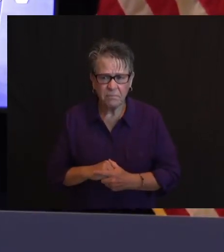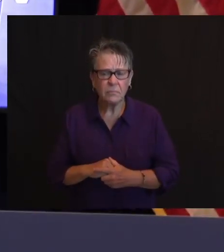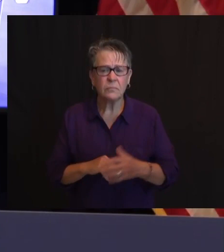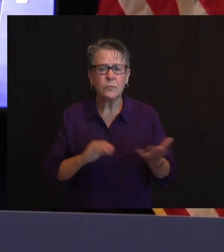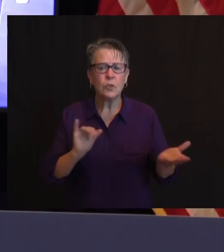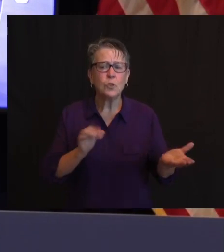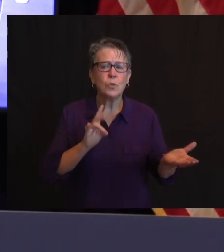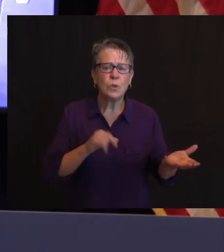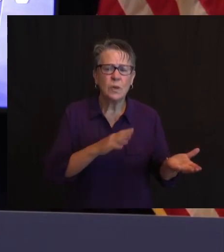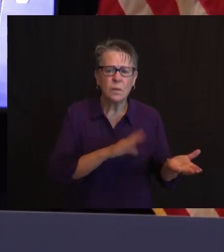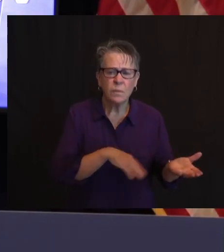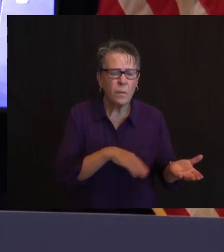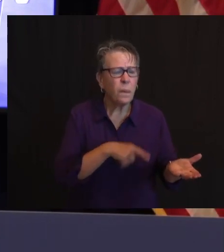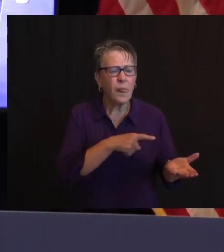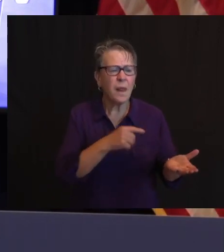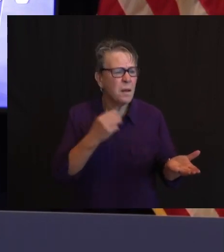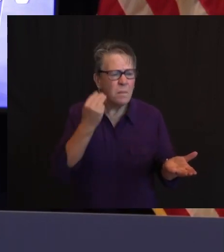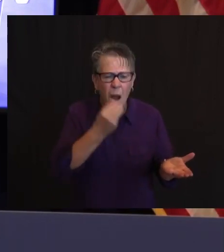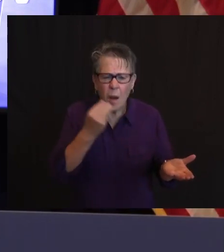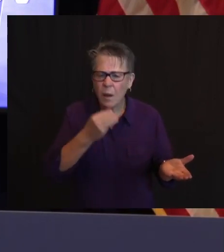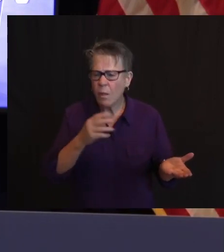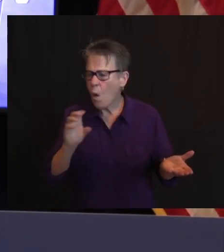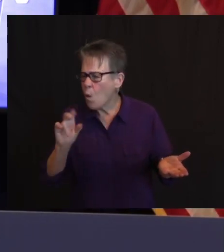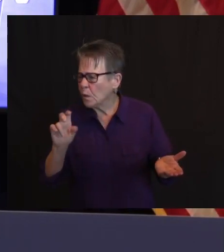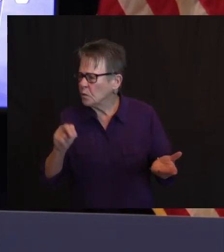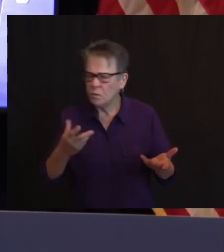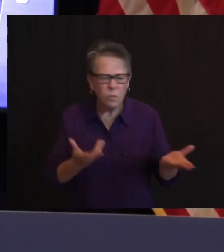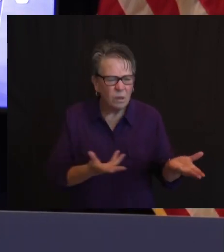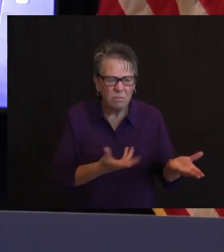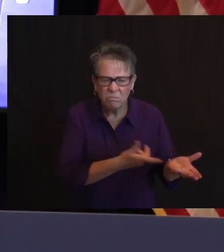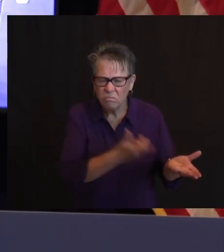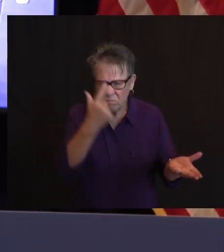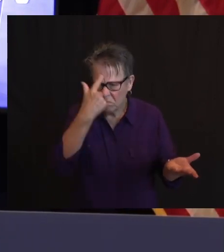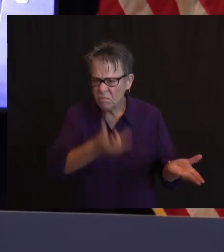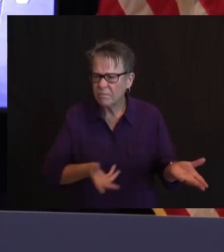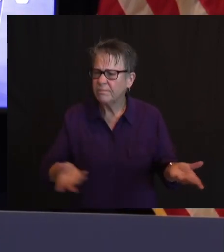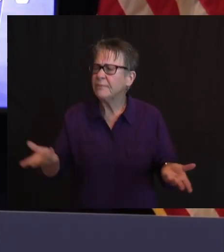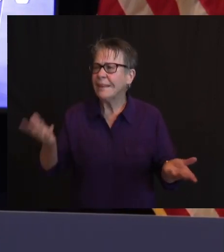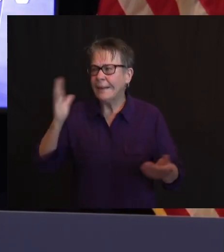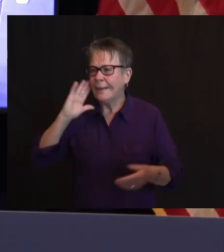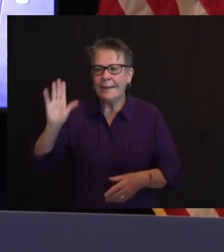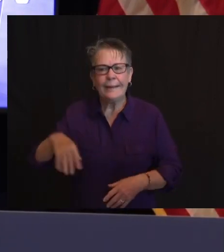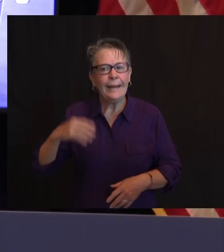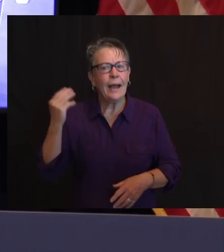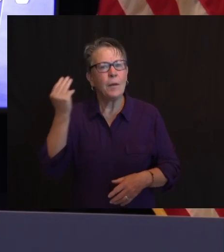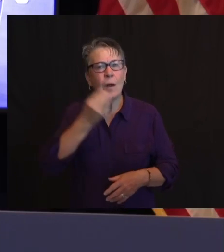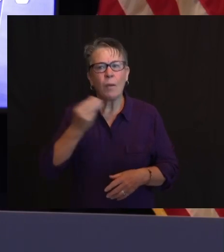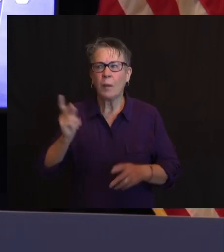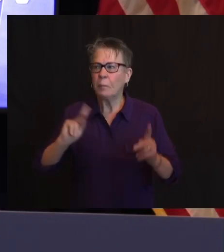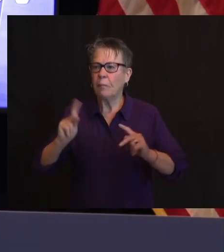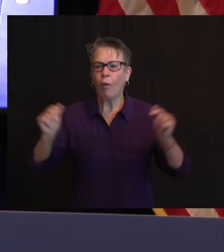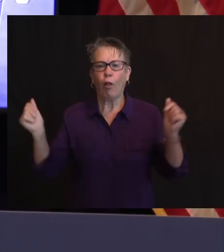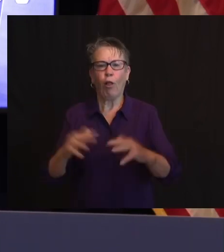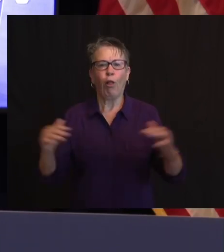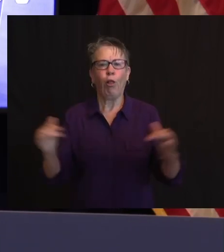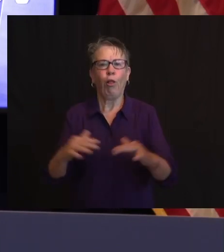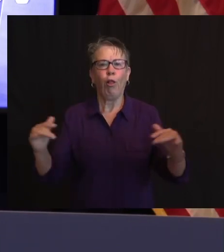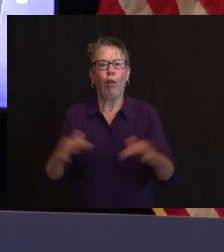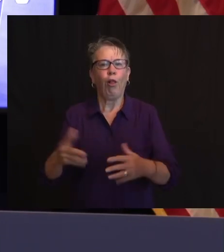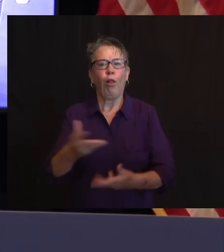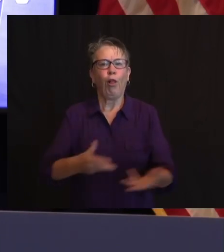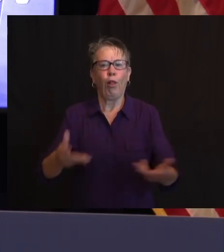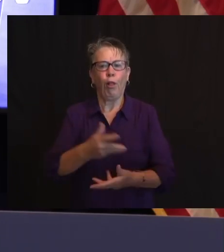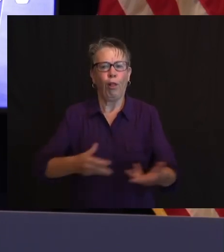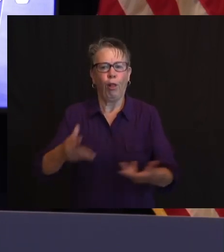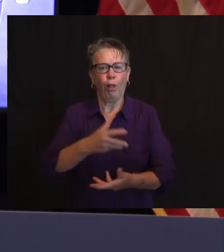some social gatherings, particularly in Monmouth, were responsible for increases, and generally in Lakewood, we're just